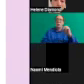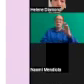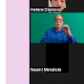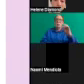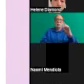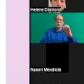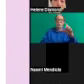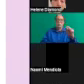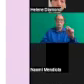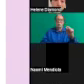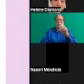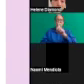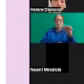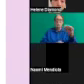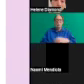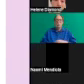understand the